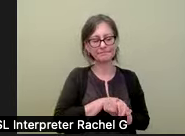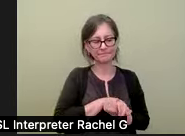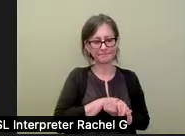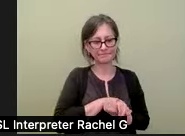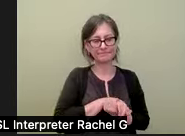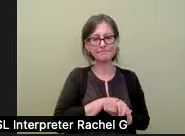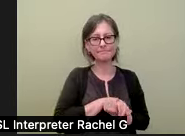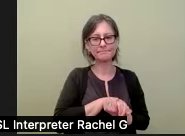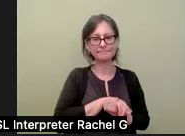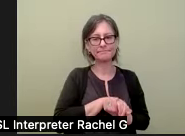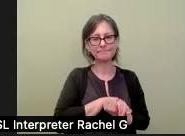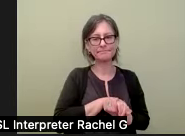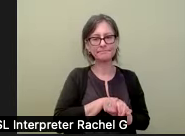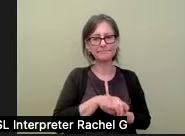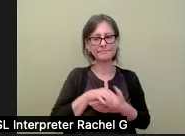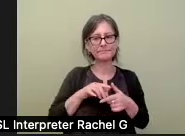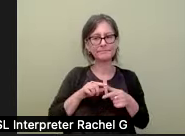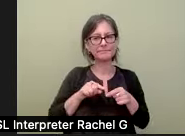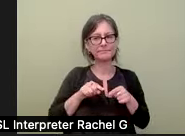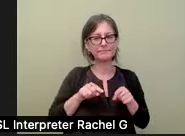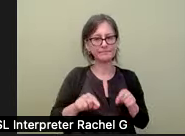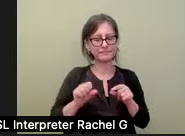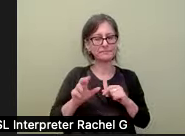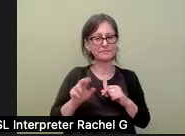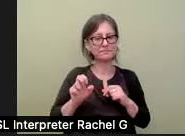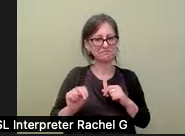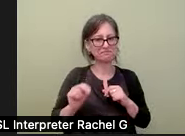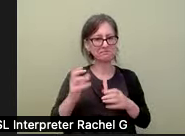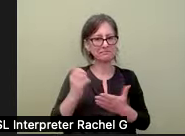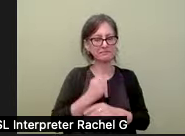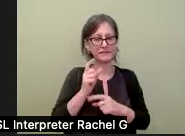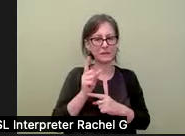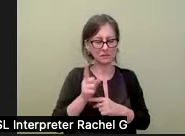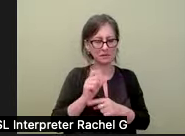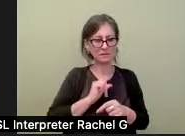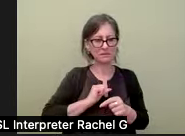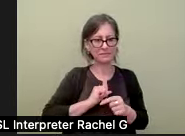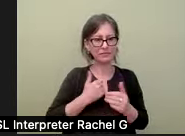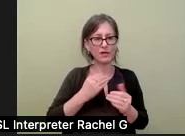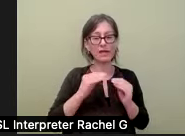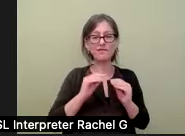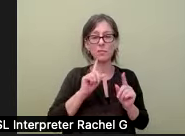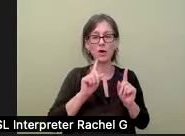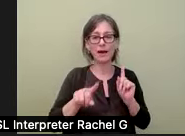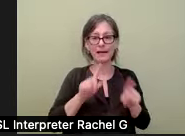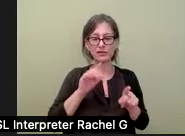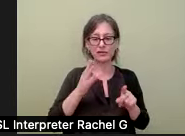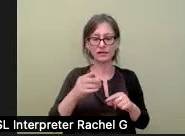Just while Susan's taking a moment, we have put more answers into the Q&A in the